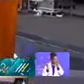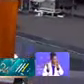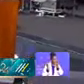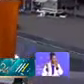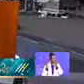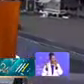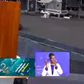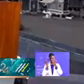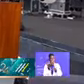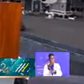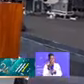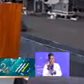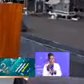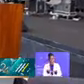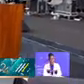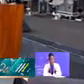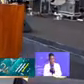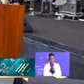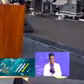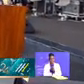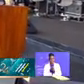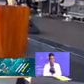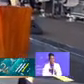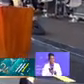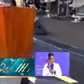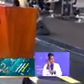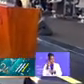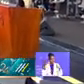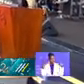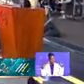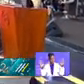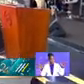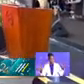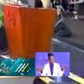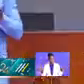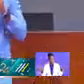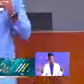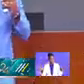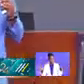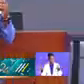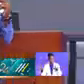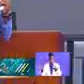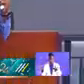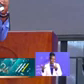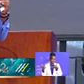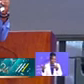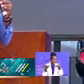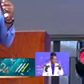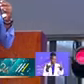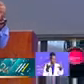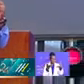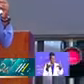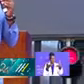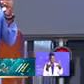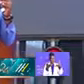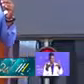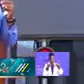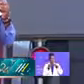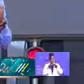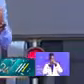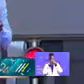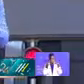marital favor I saw angels coming with breaking